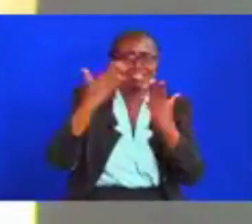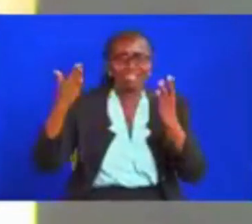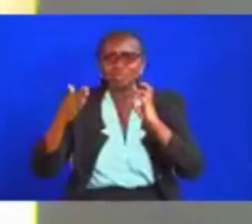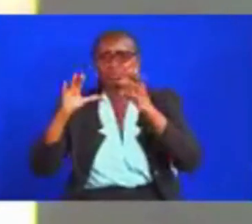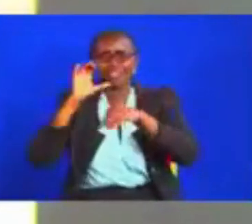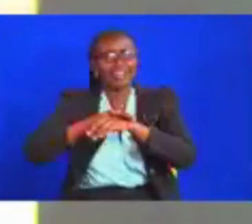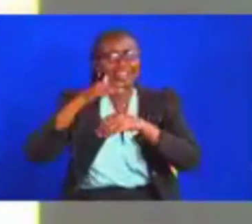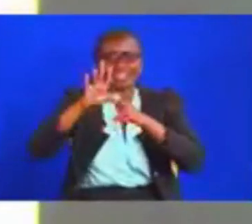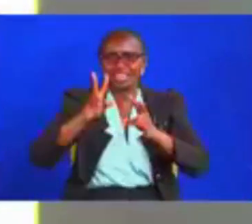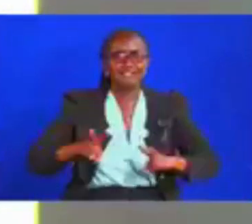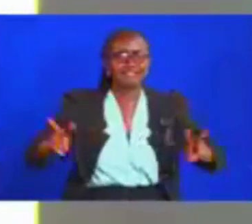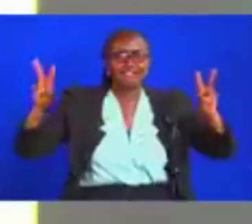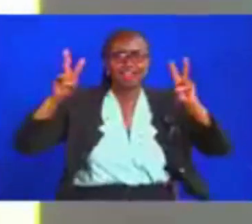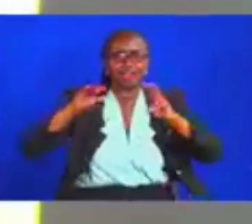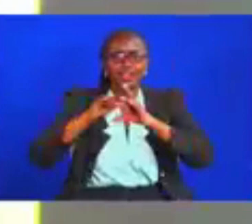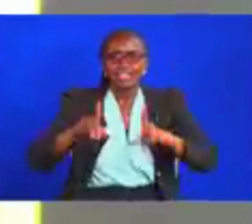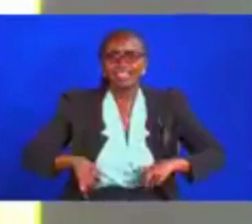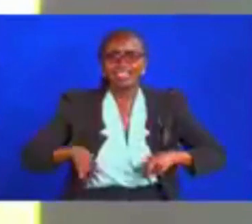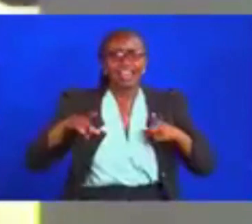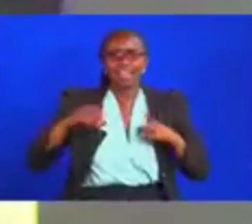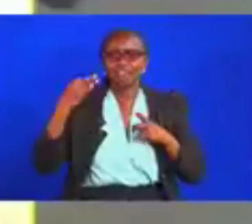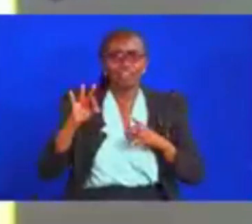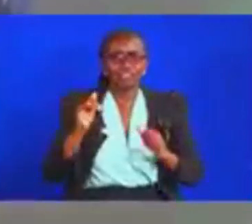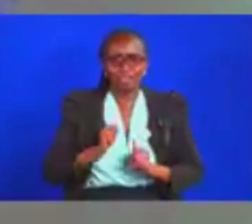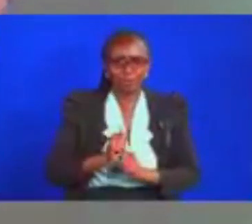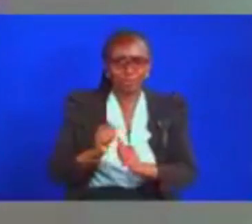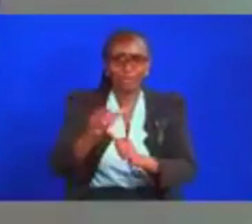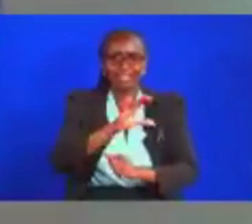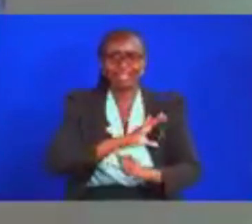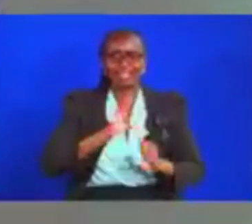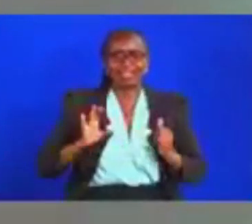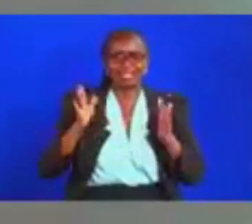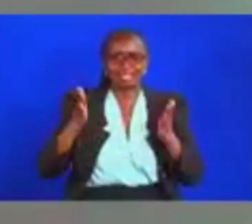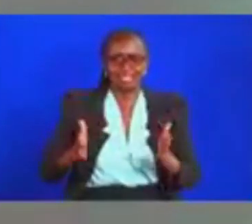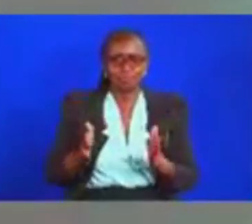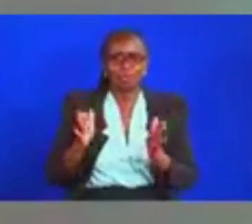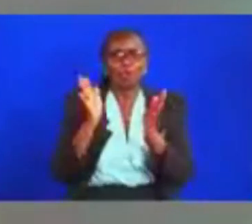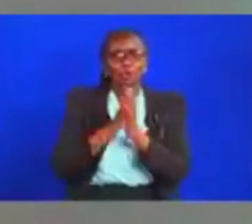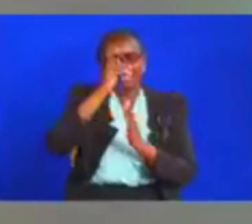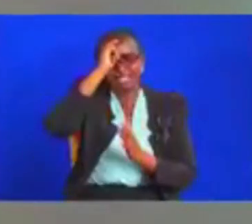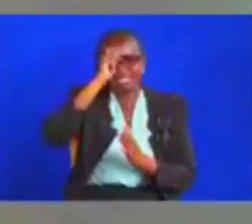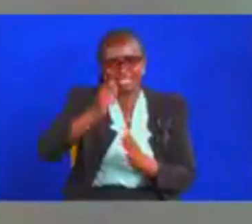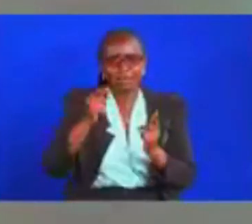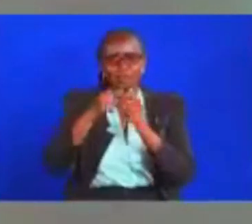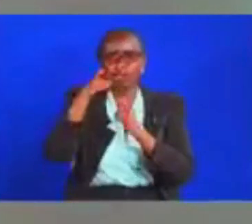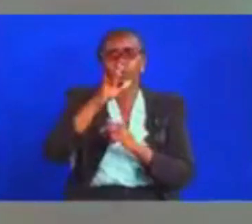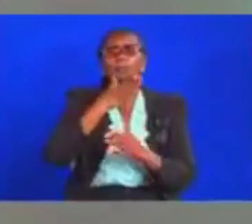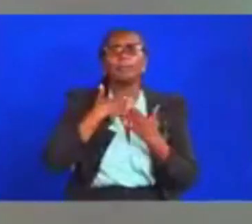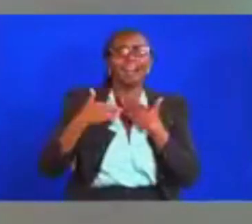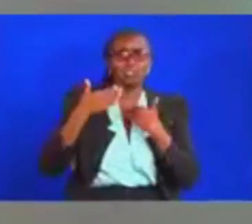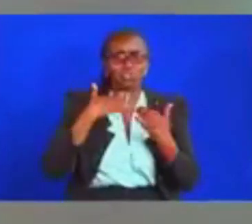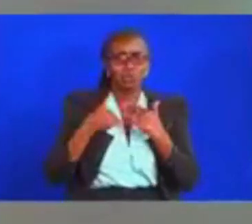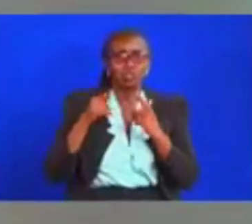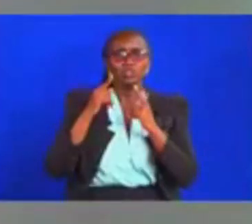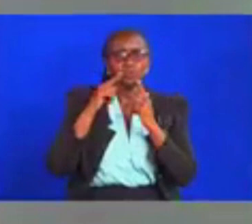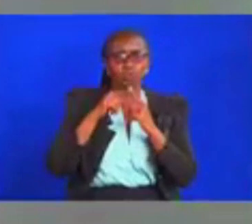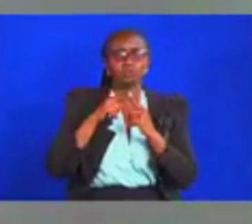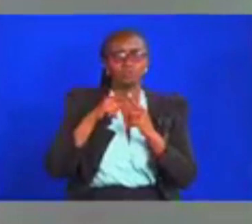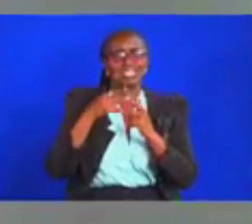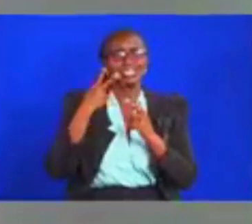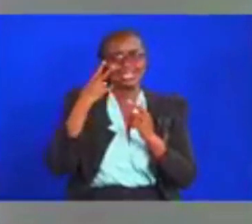value in the life of an apostolic Christian with respect to your passion to see Jesus